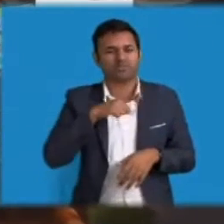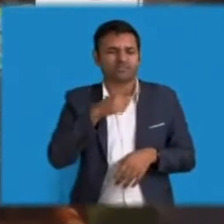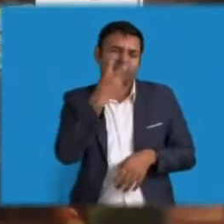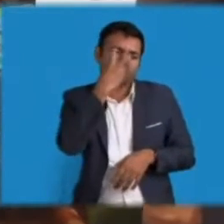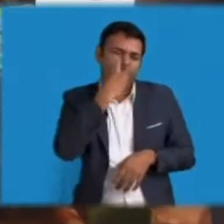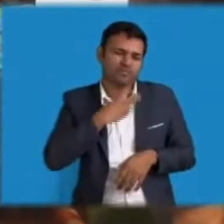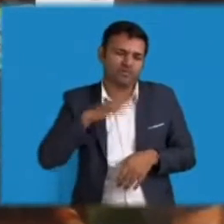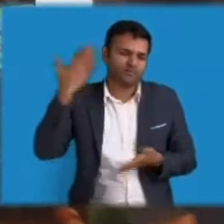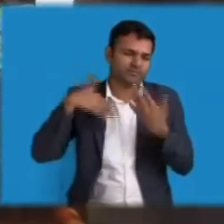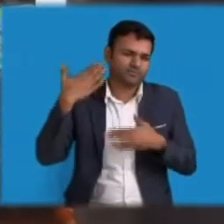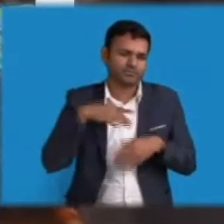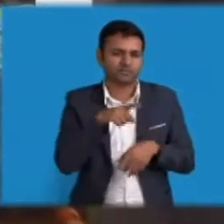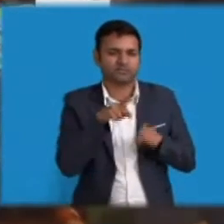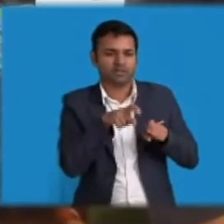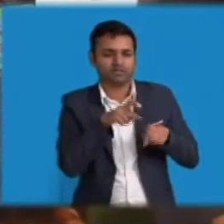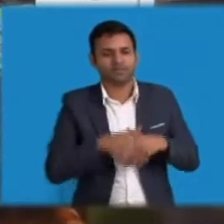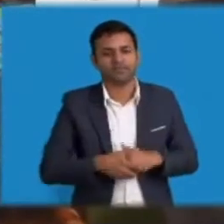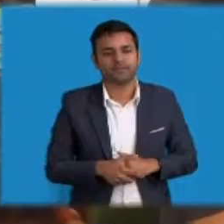Speaker.